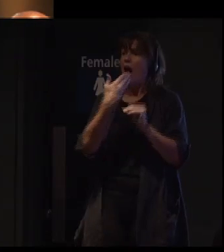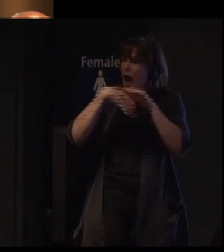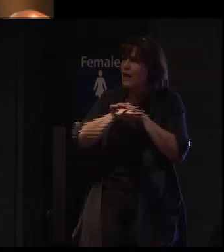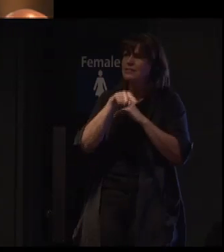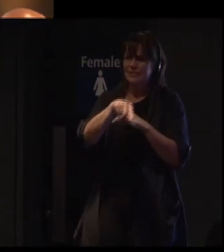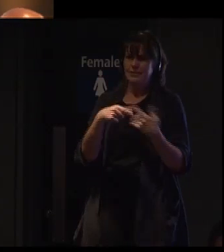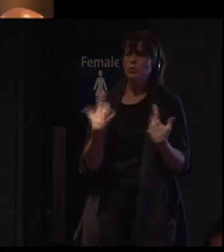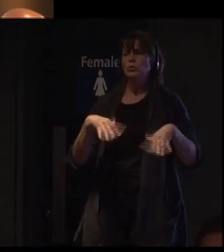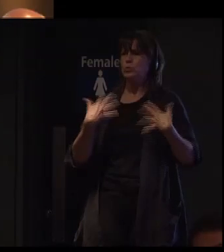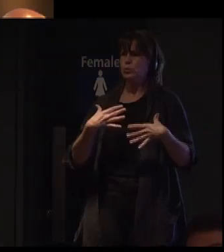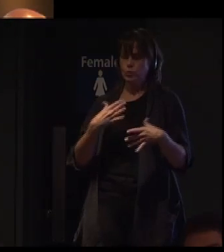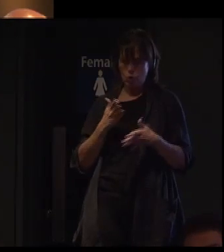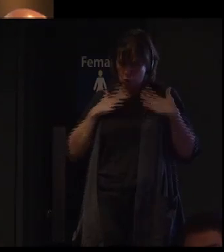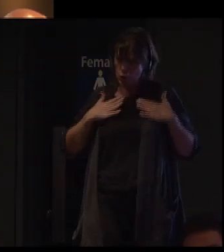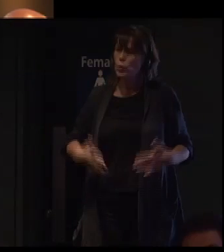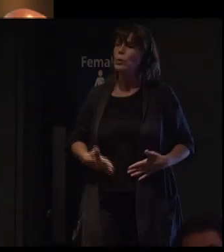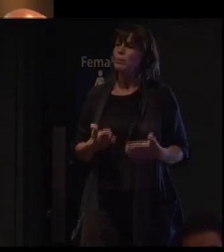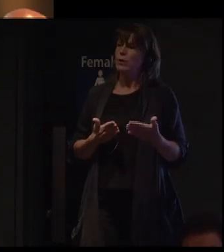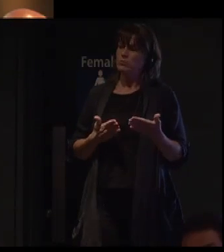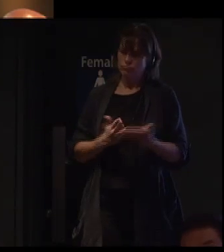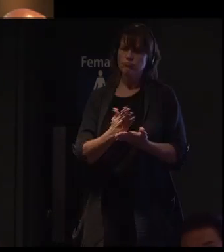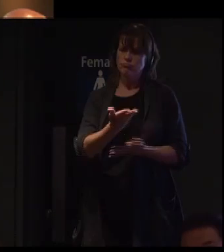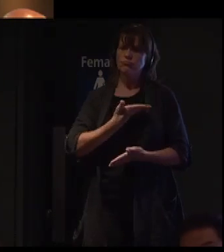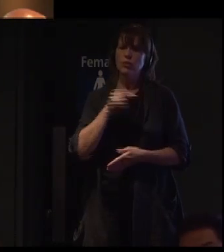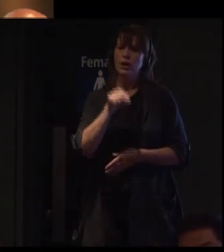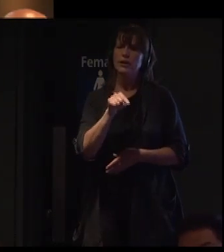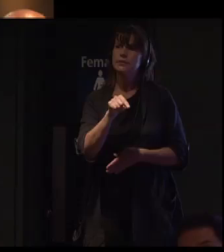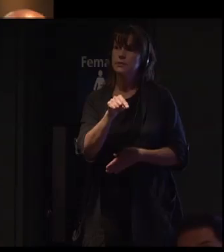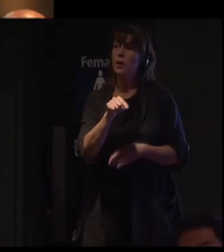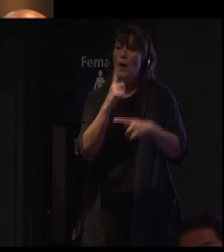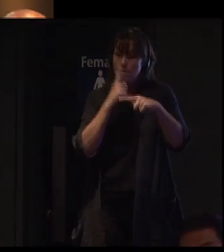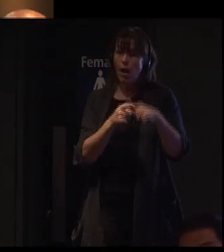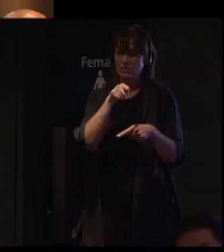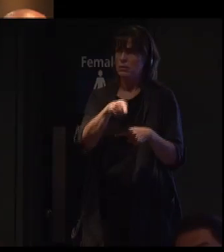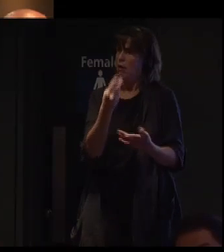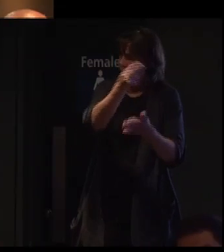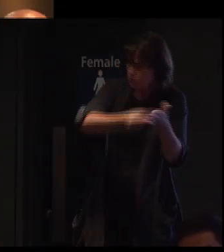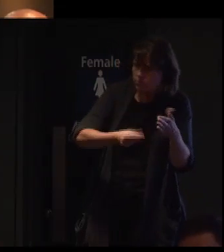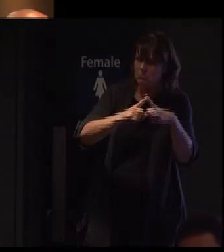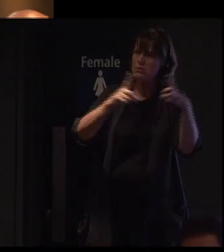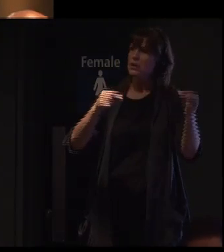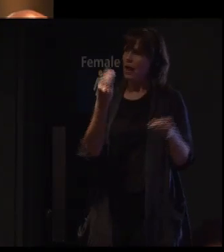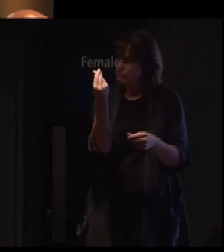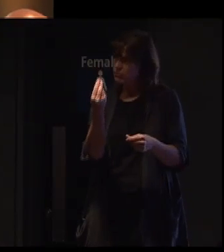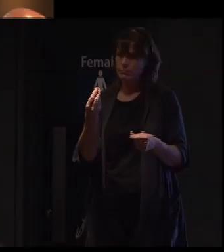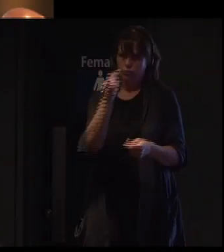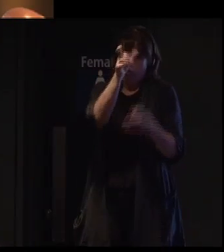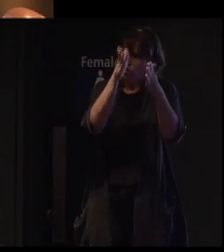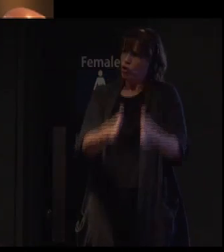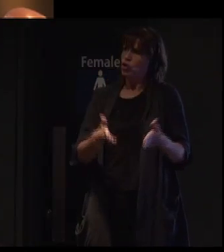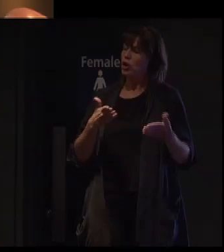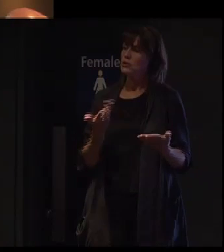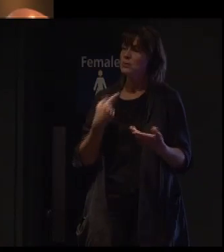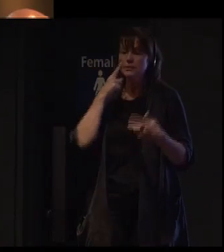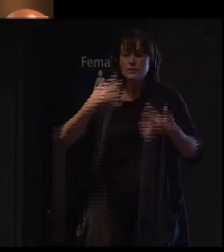right, but disabled people are in fact a key customer group. I think Joyce has also mentioned a few of these